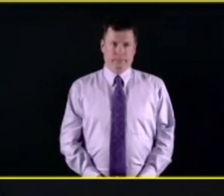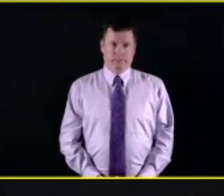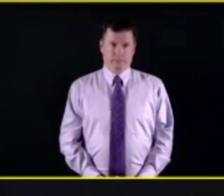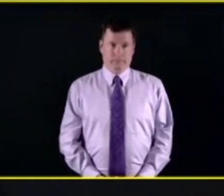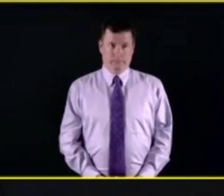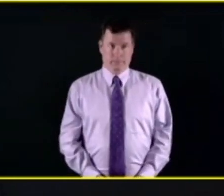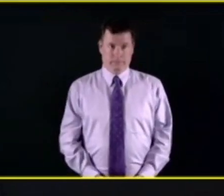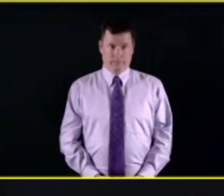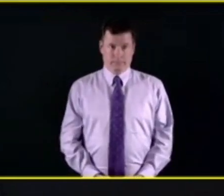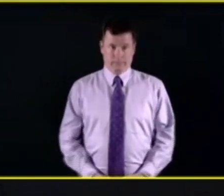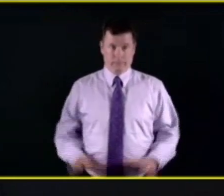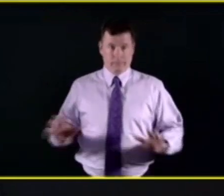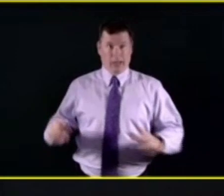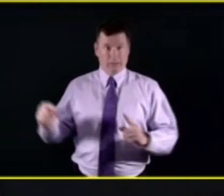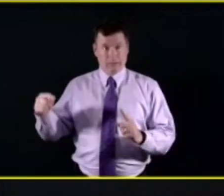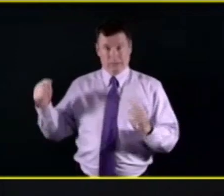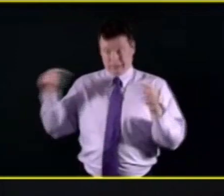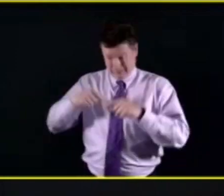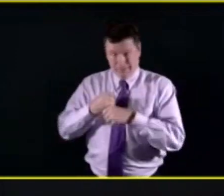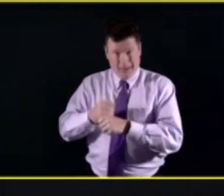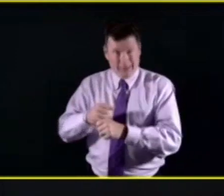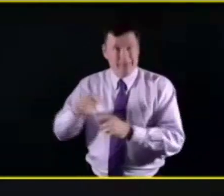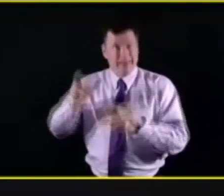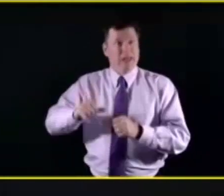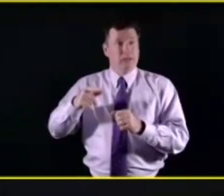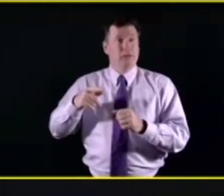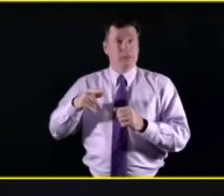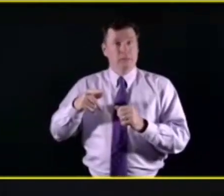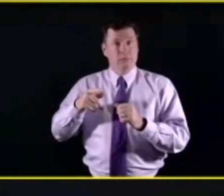fact, portions of that small protein.